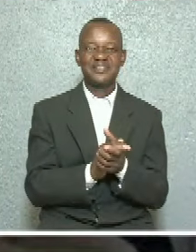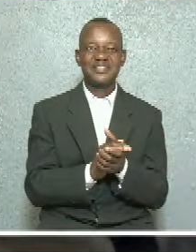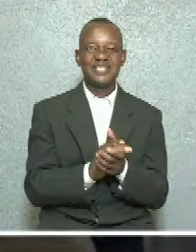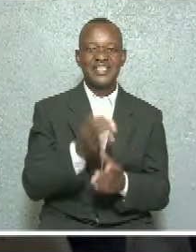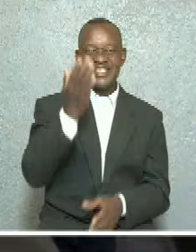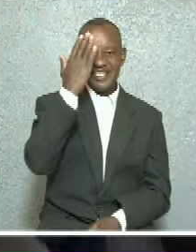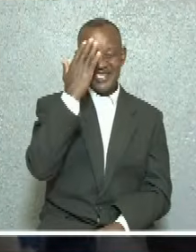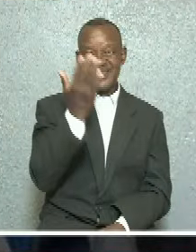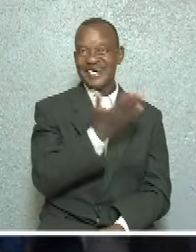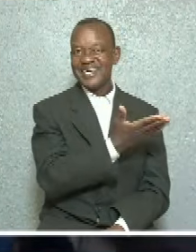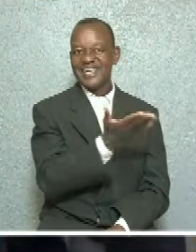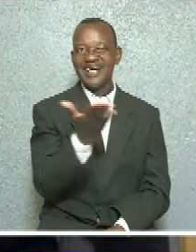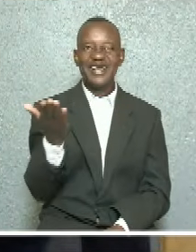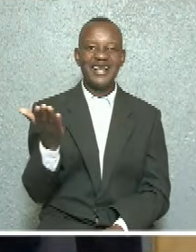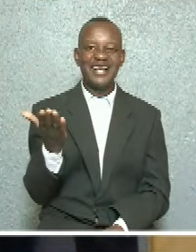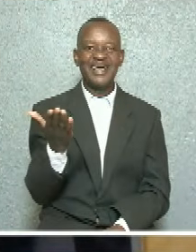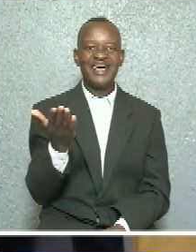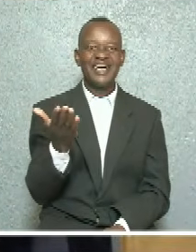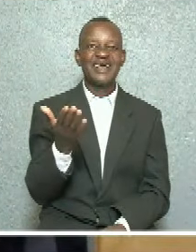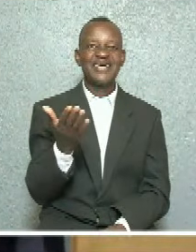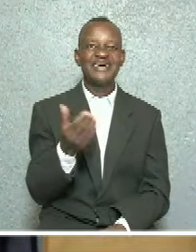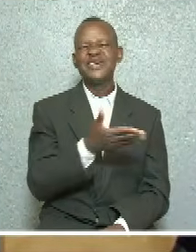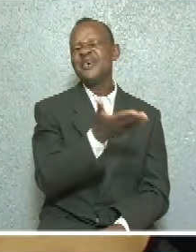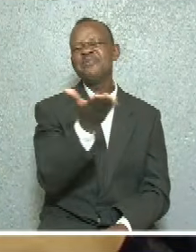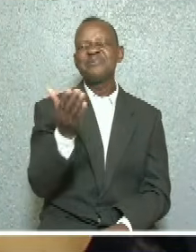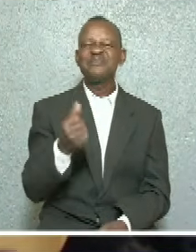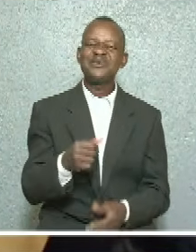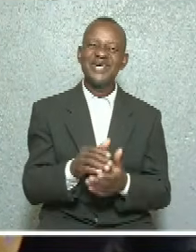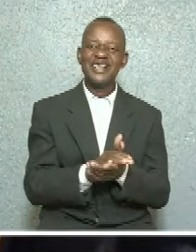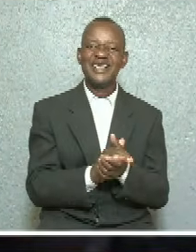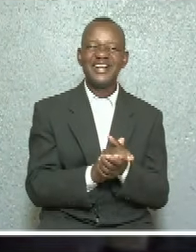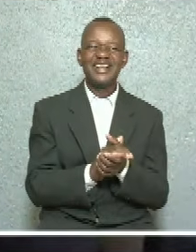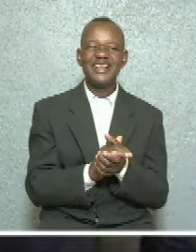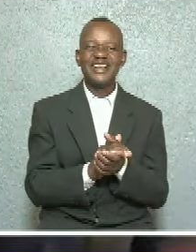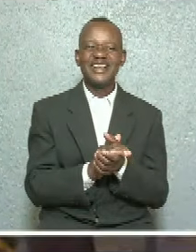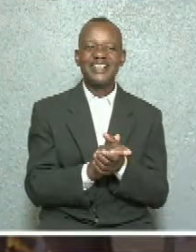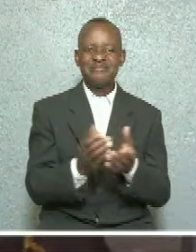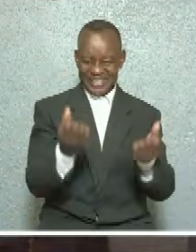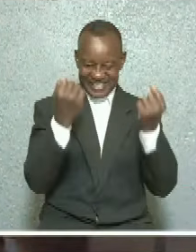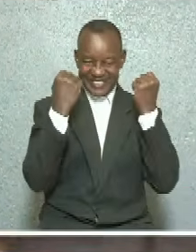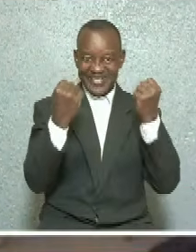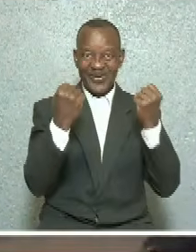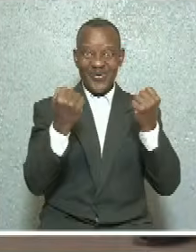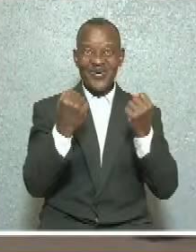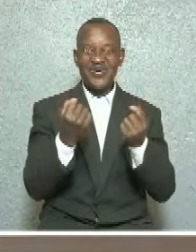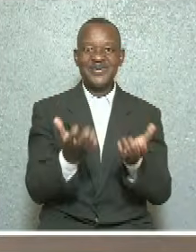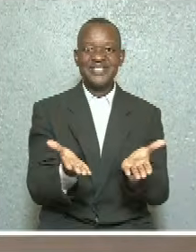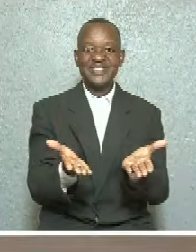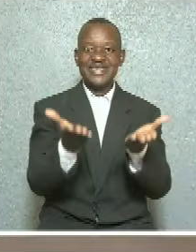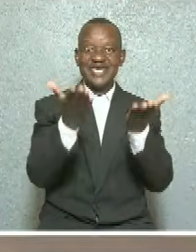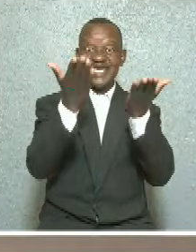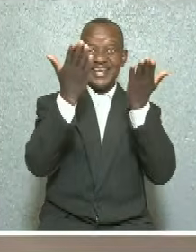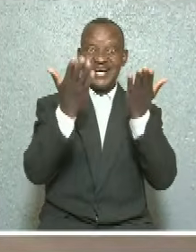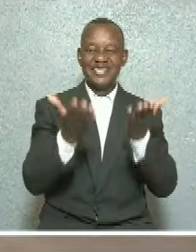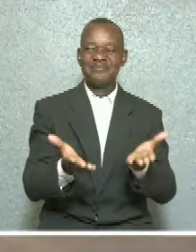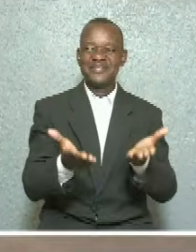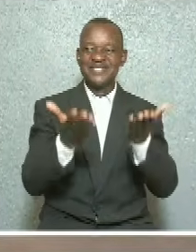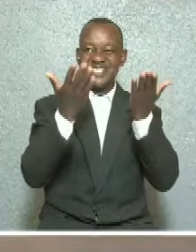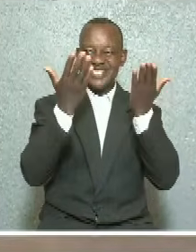Where's the energy? Let us stand up. Stand up, all of you, stand up. Okay. Can I see everybody's right